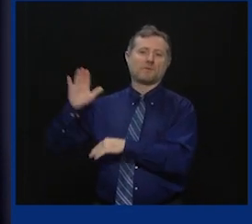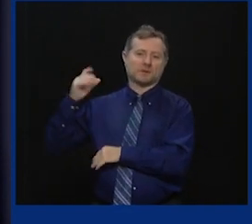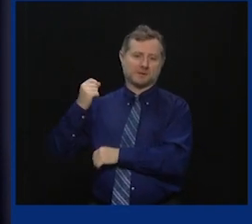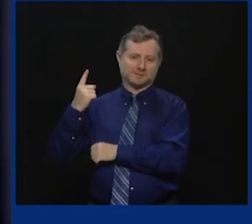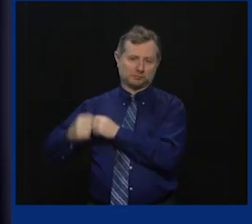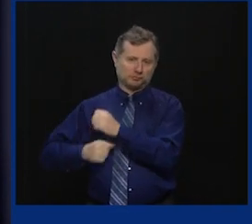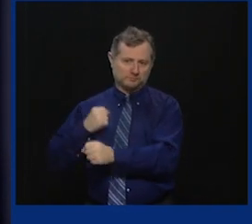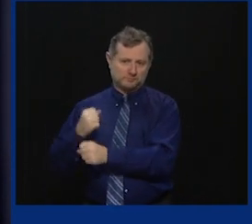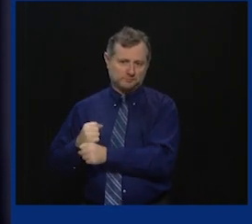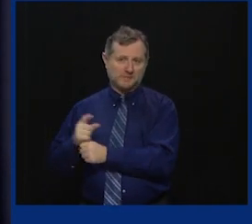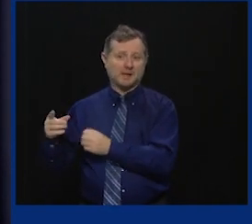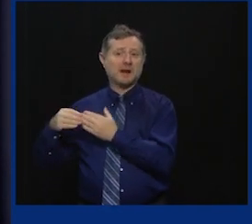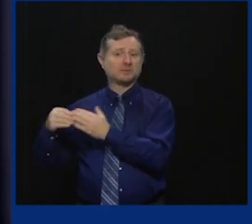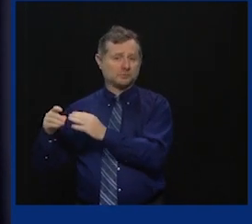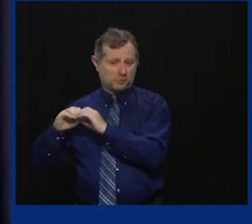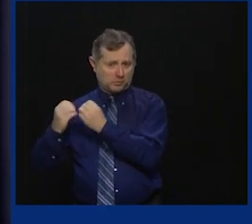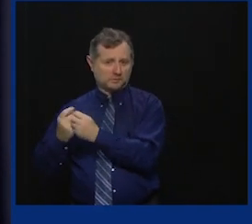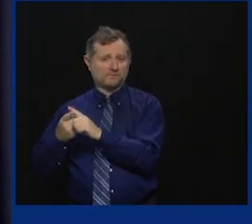the inside.